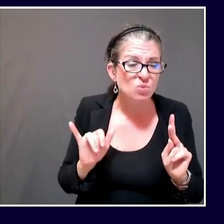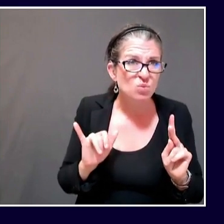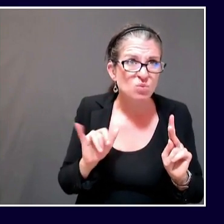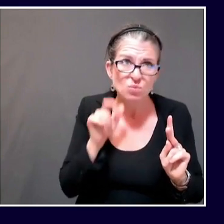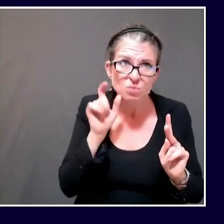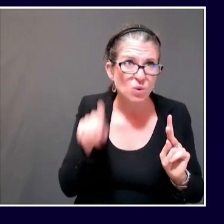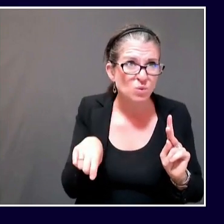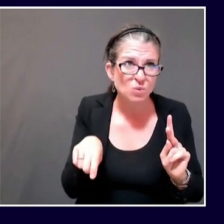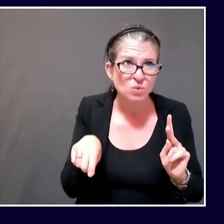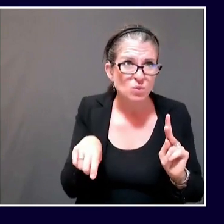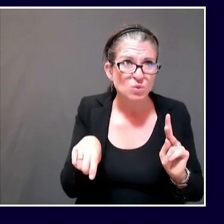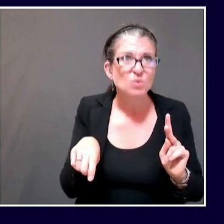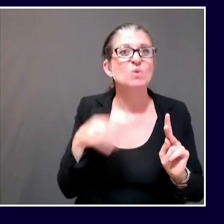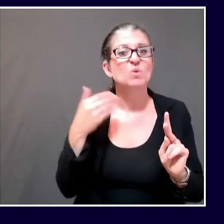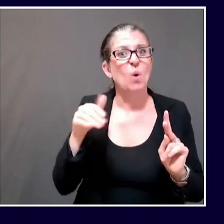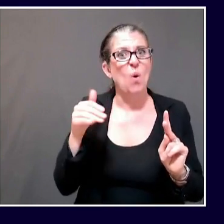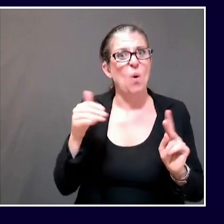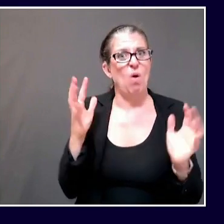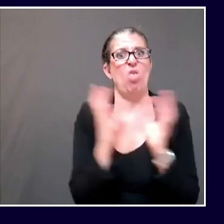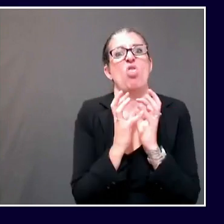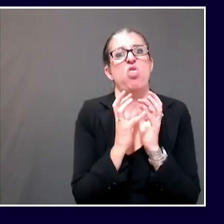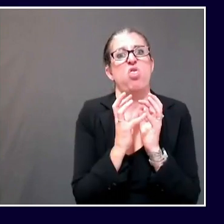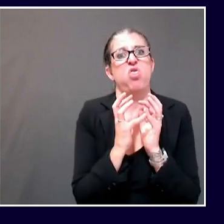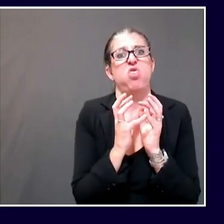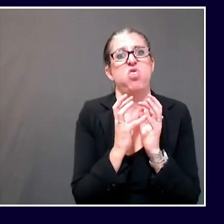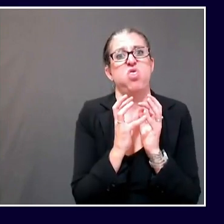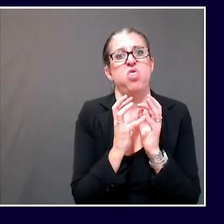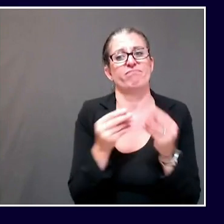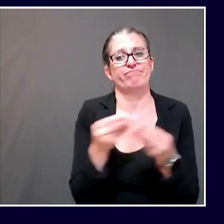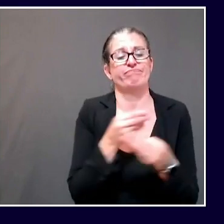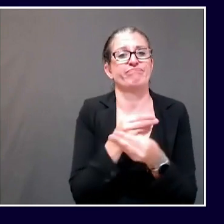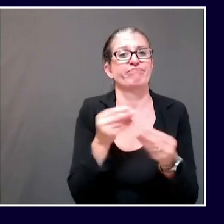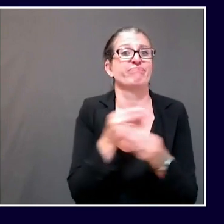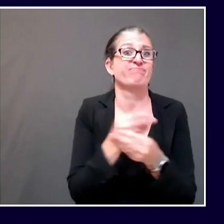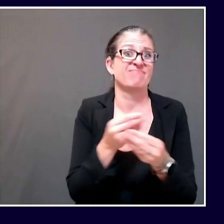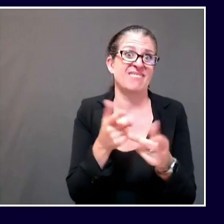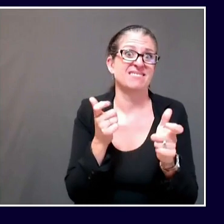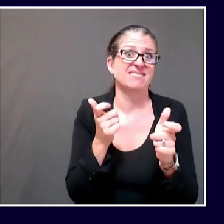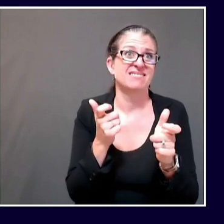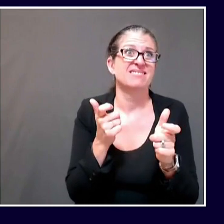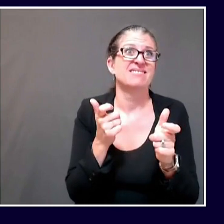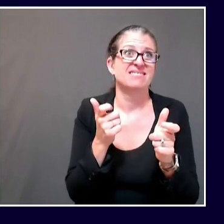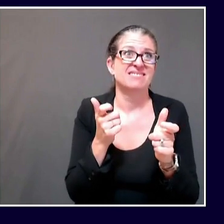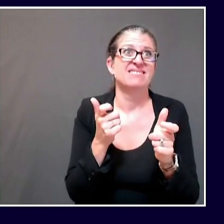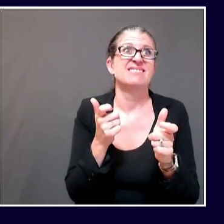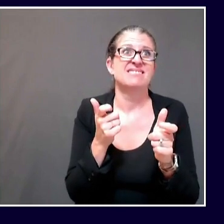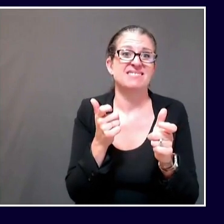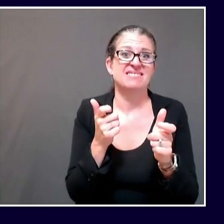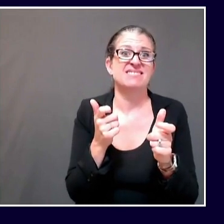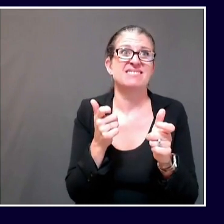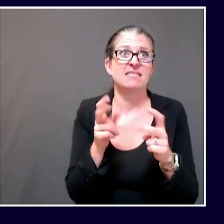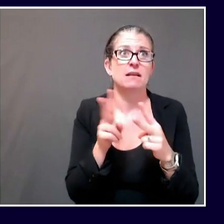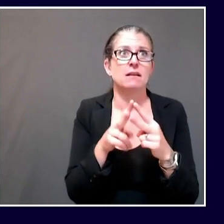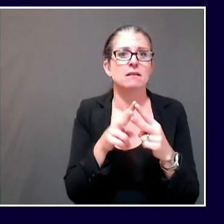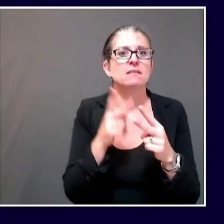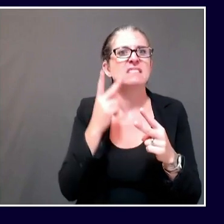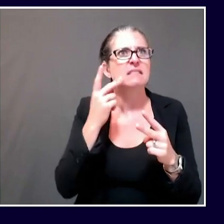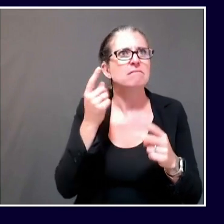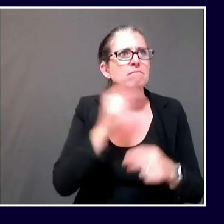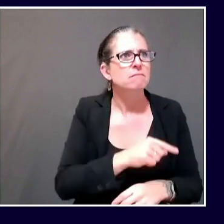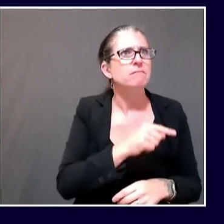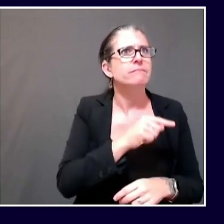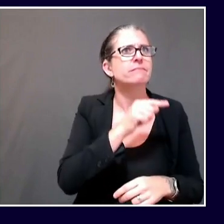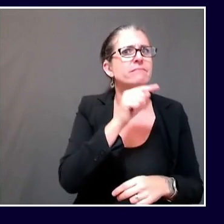density type situation. When we see those two factors combined, time and time again, not just in Maine,